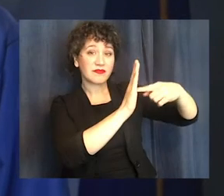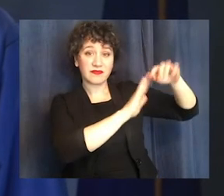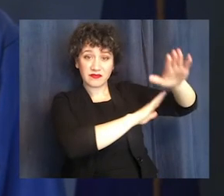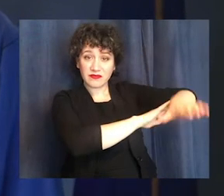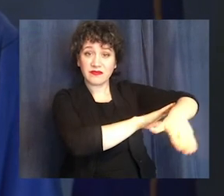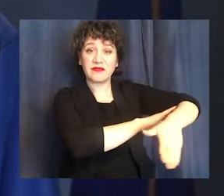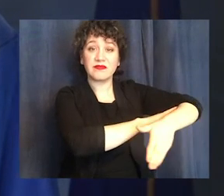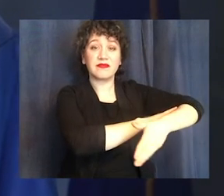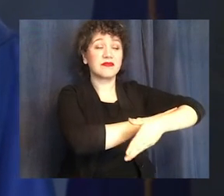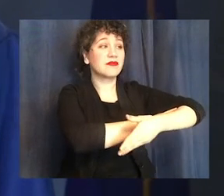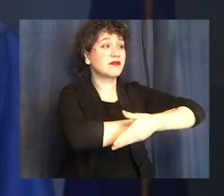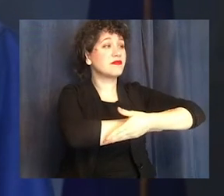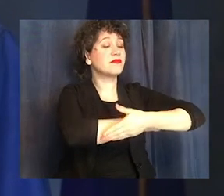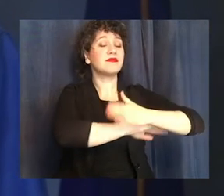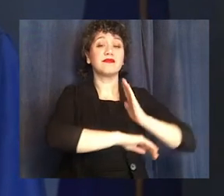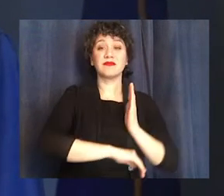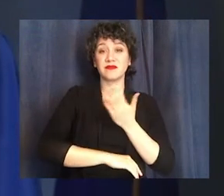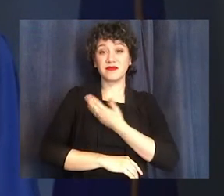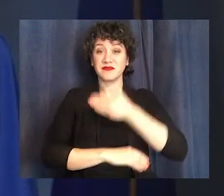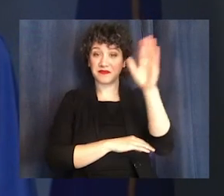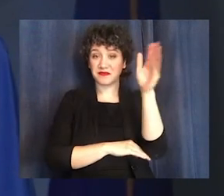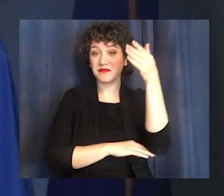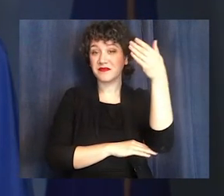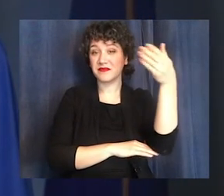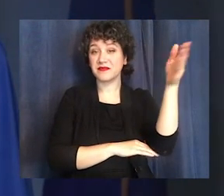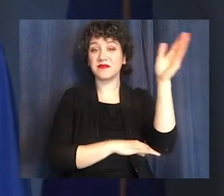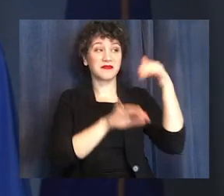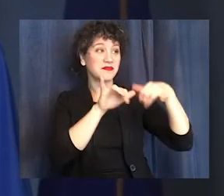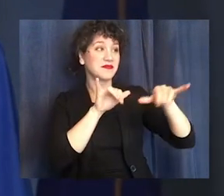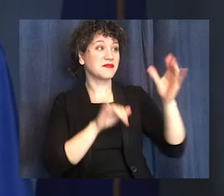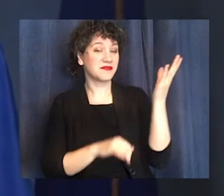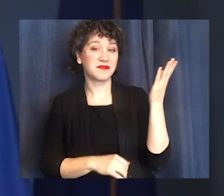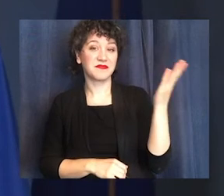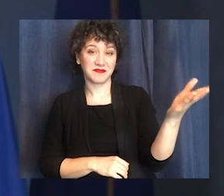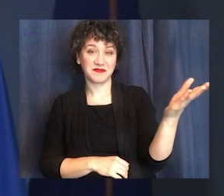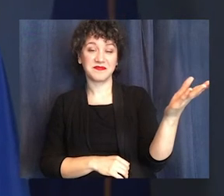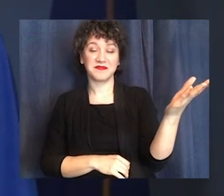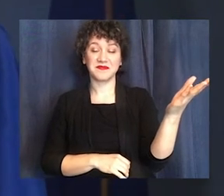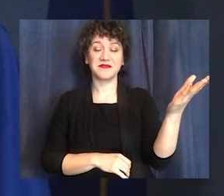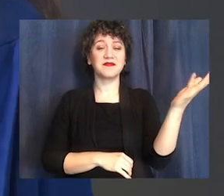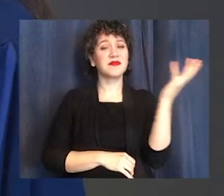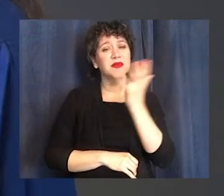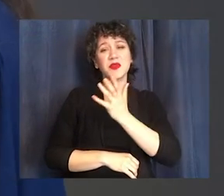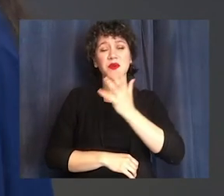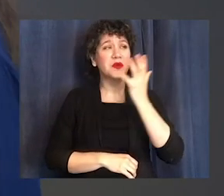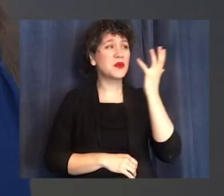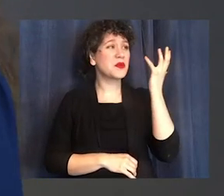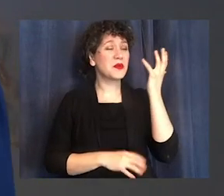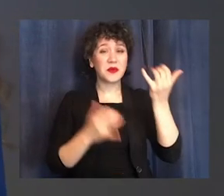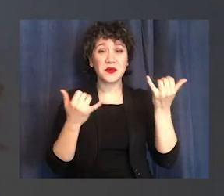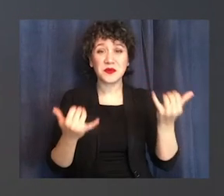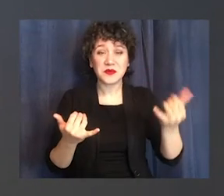the night that our flag was still there. Oh,